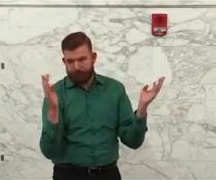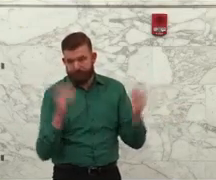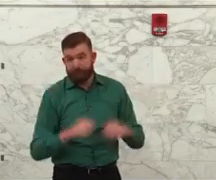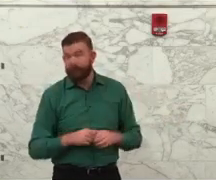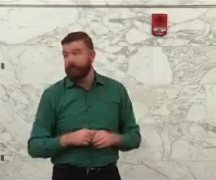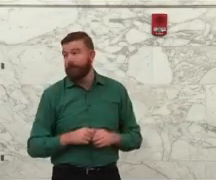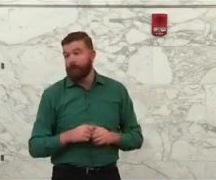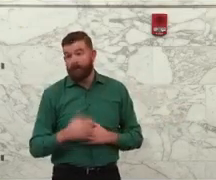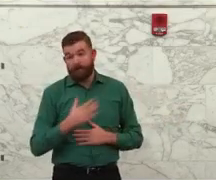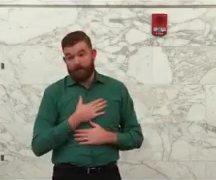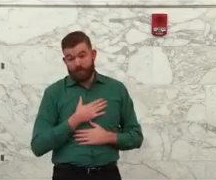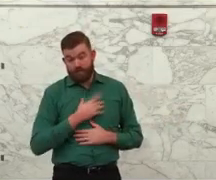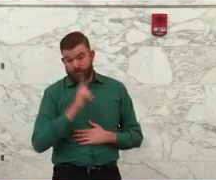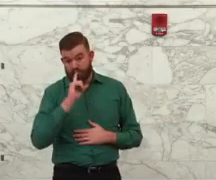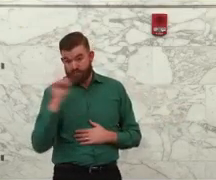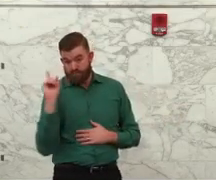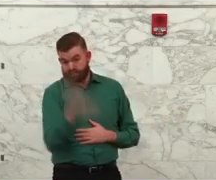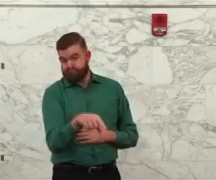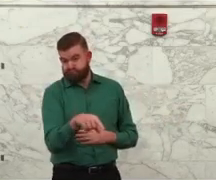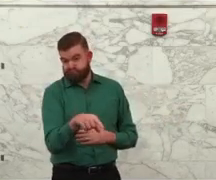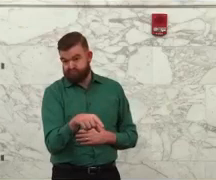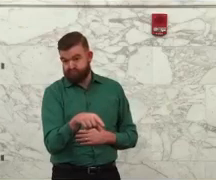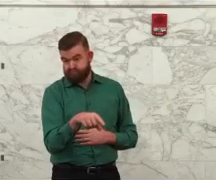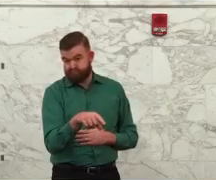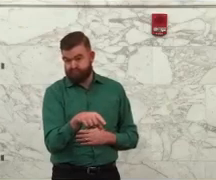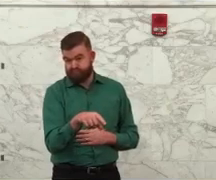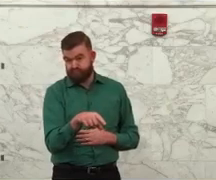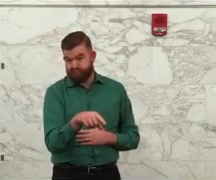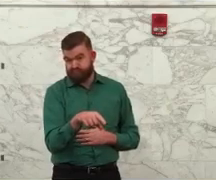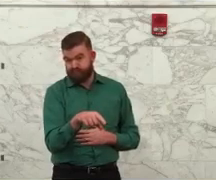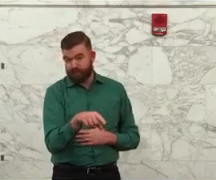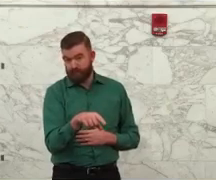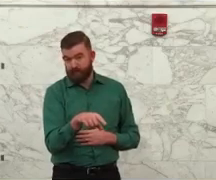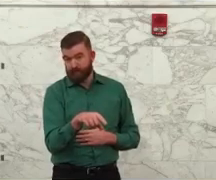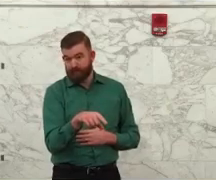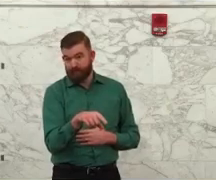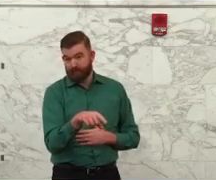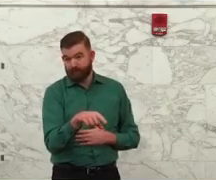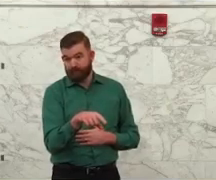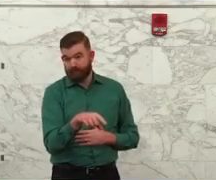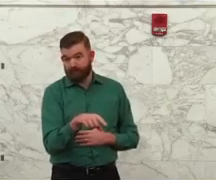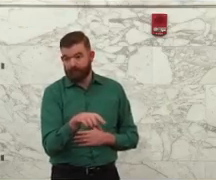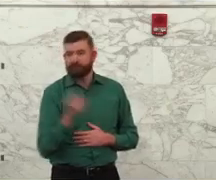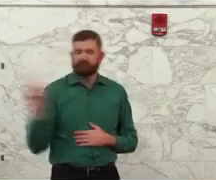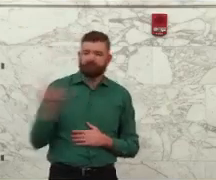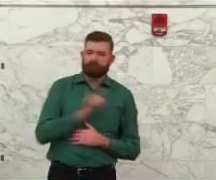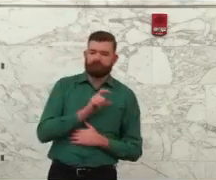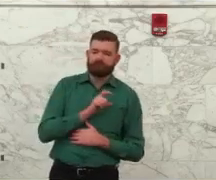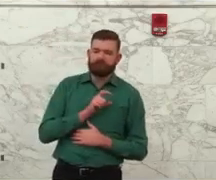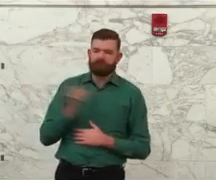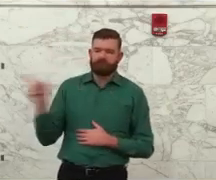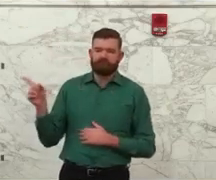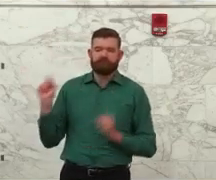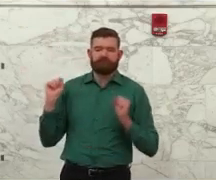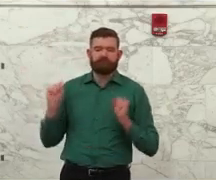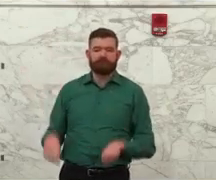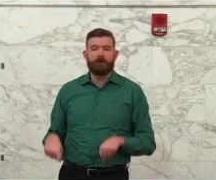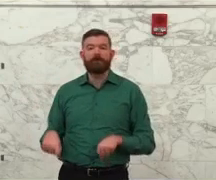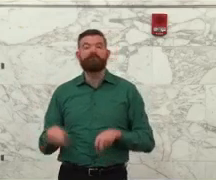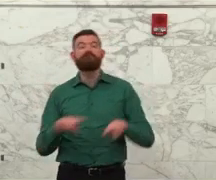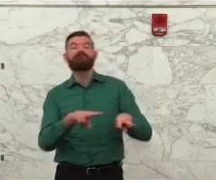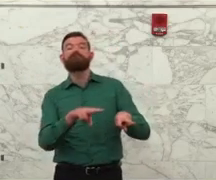I like, the guy to my right has the ability to either open the spigot or close the spigot as he and we